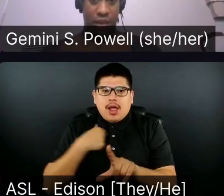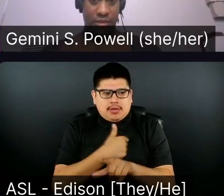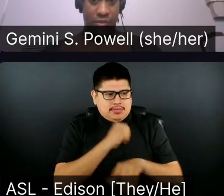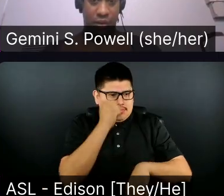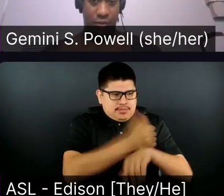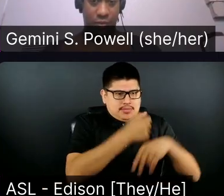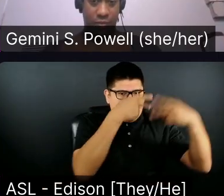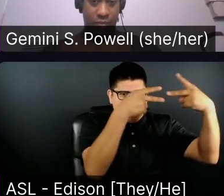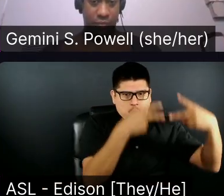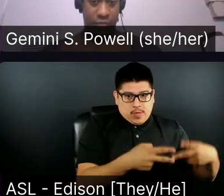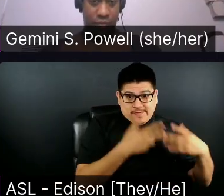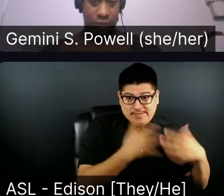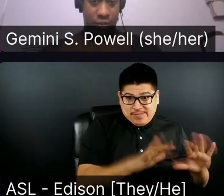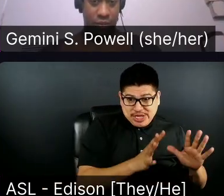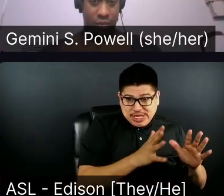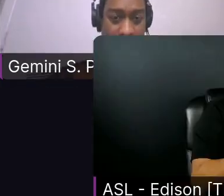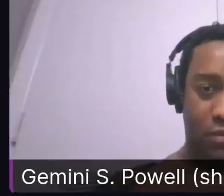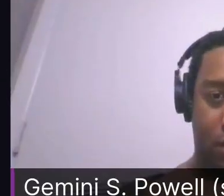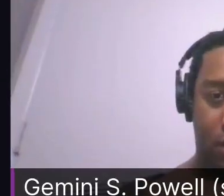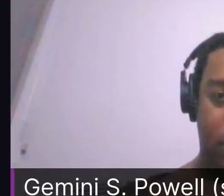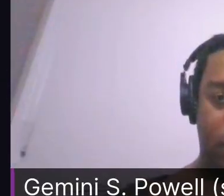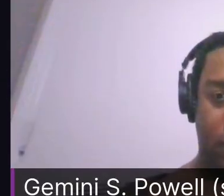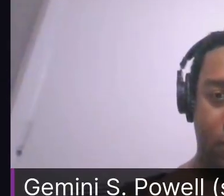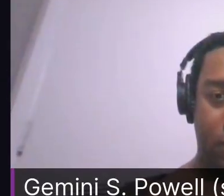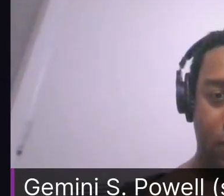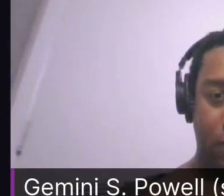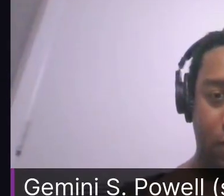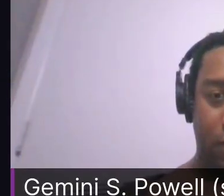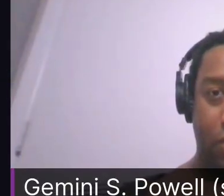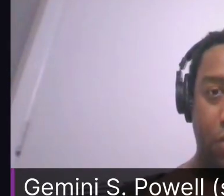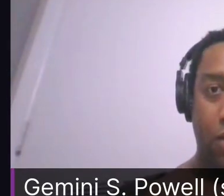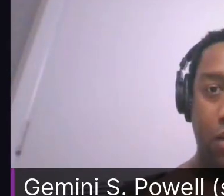these few lines of code. Right.